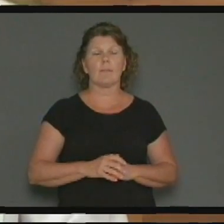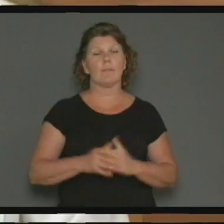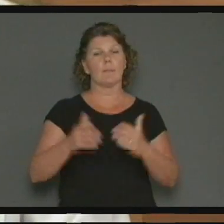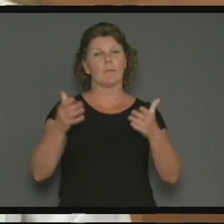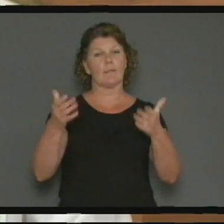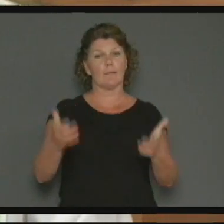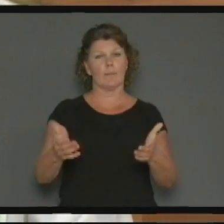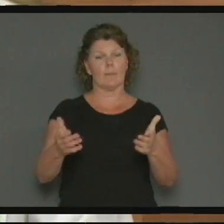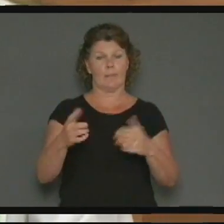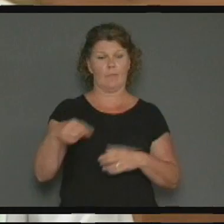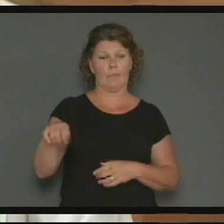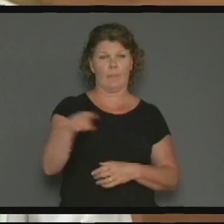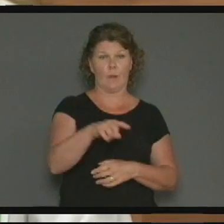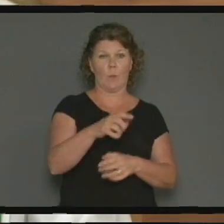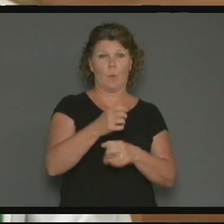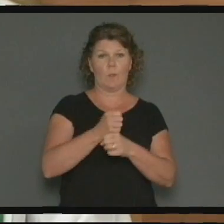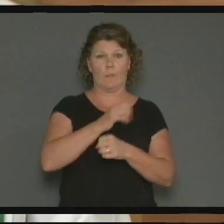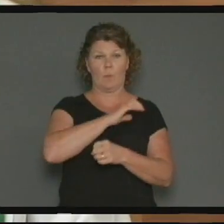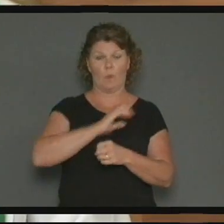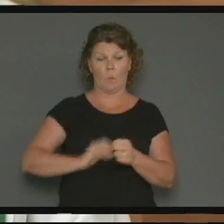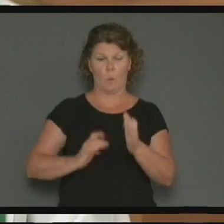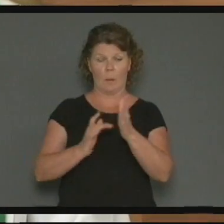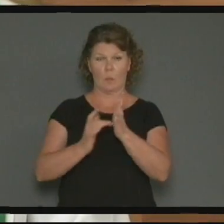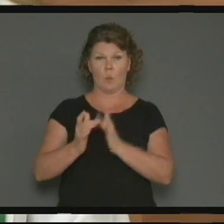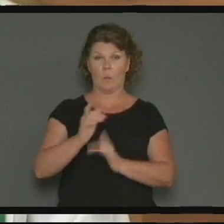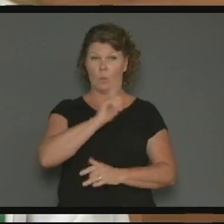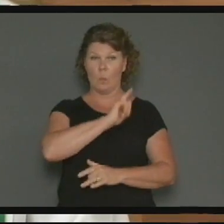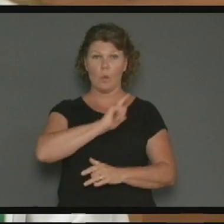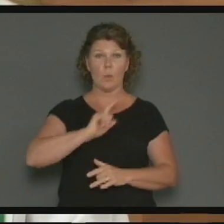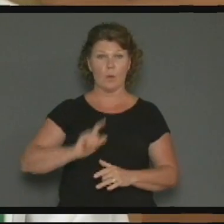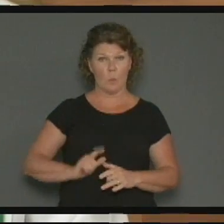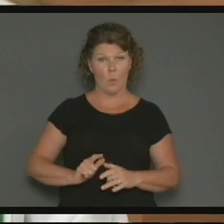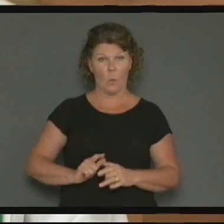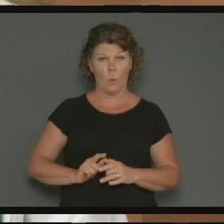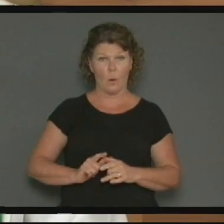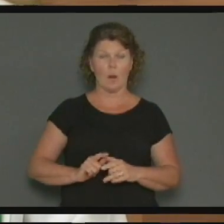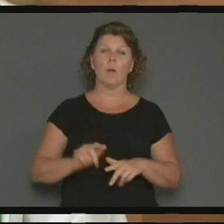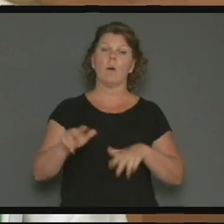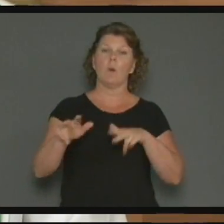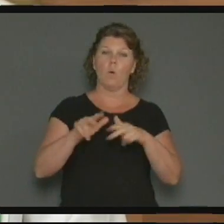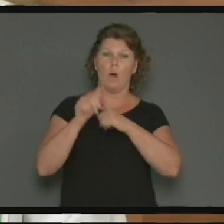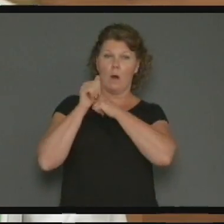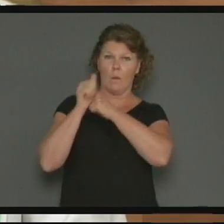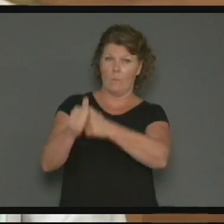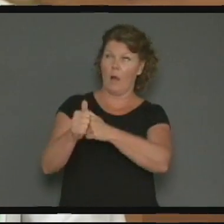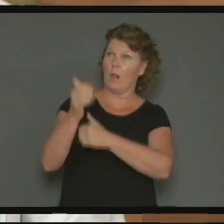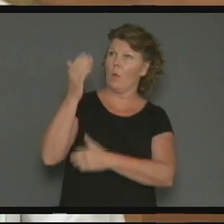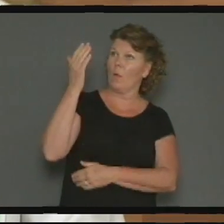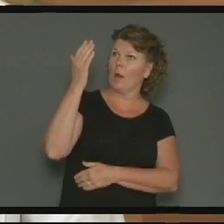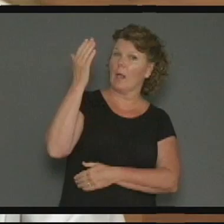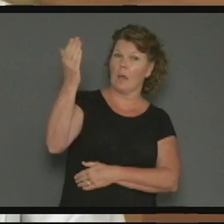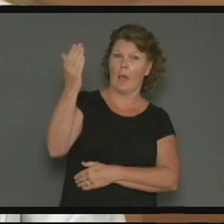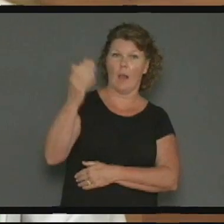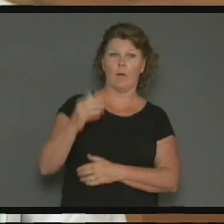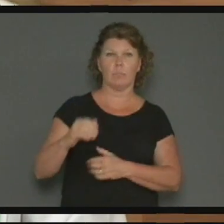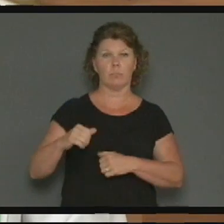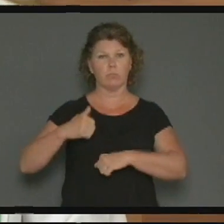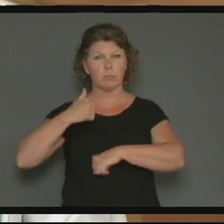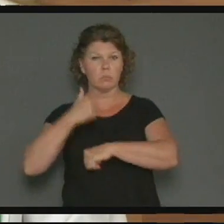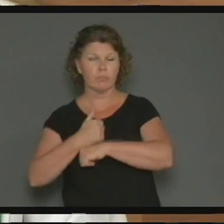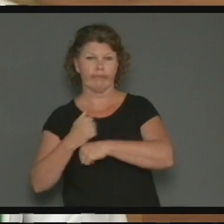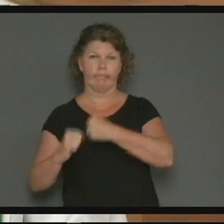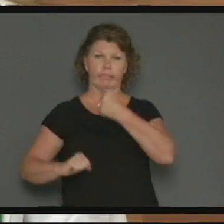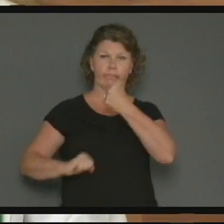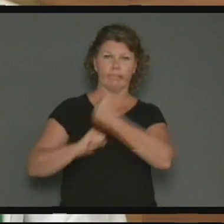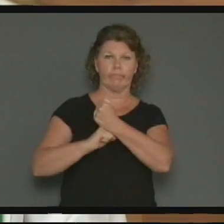Therefore, as you received Christ Jesus the Lord, so walk in him, rooted and built up in him